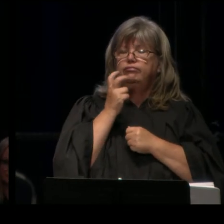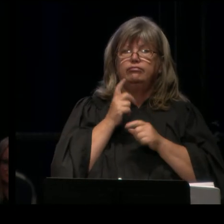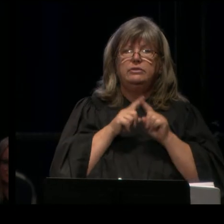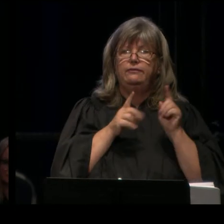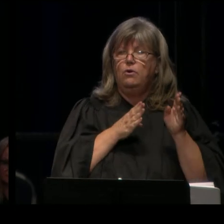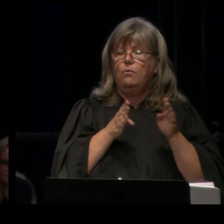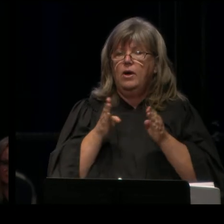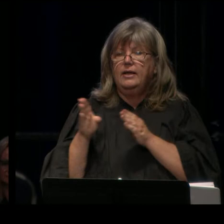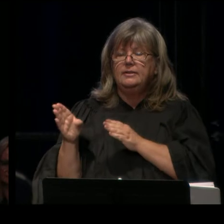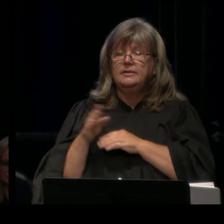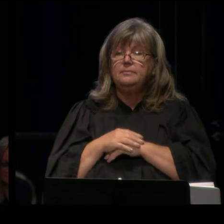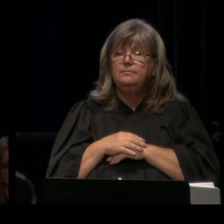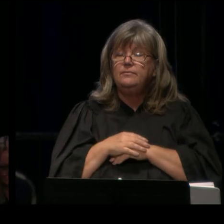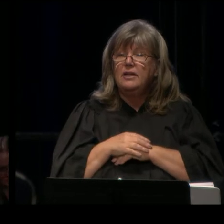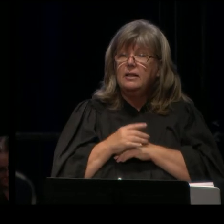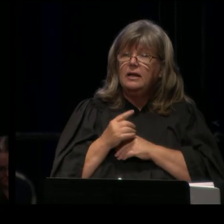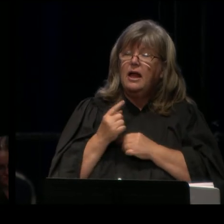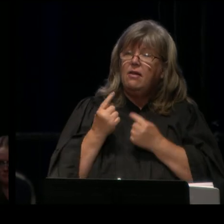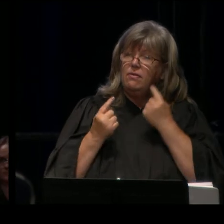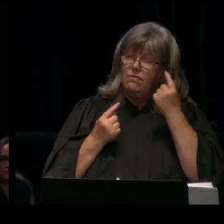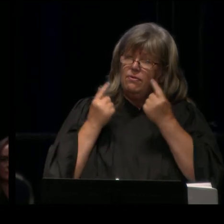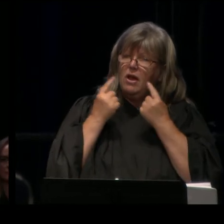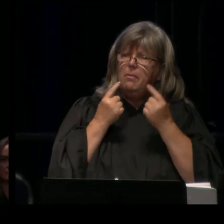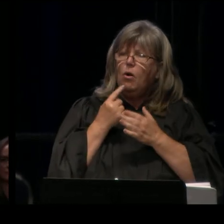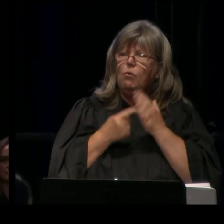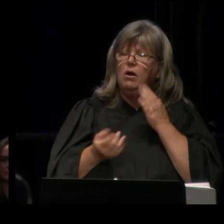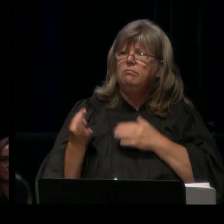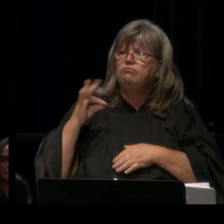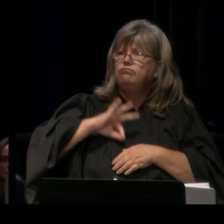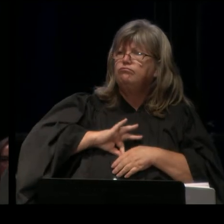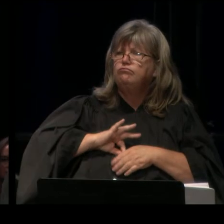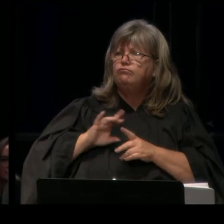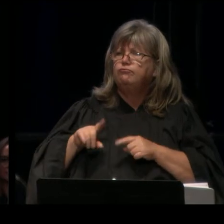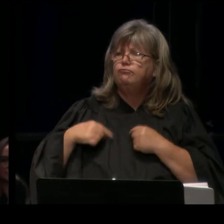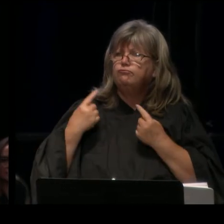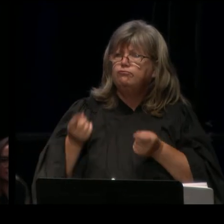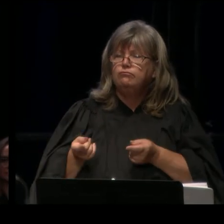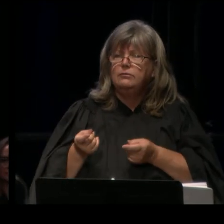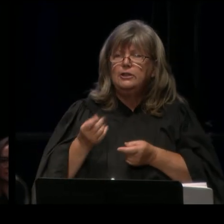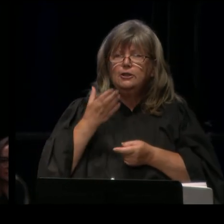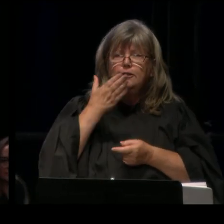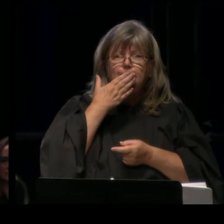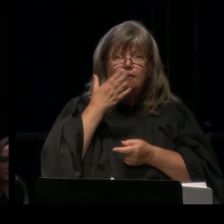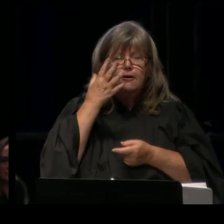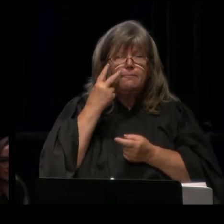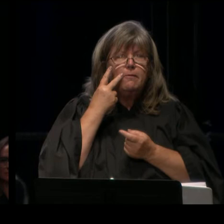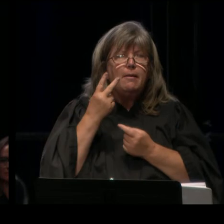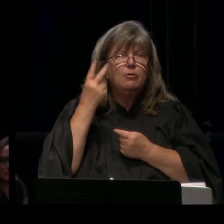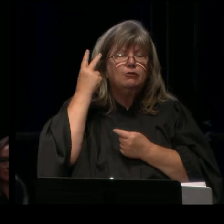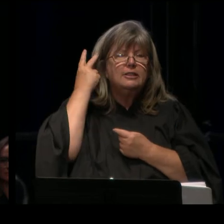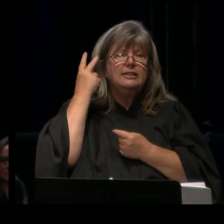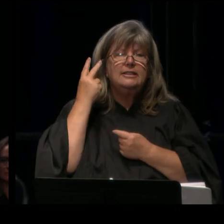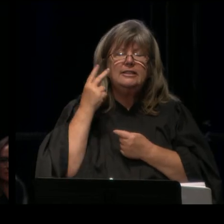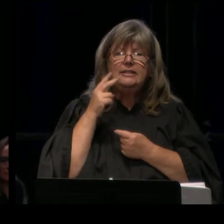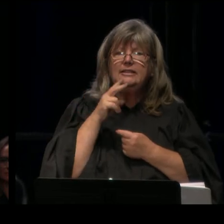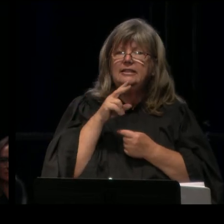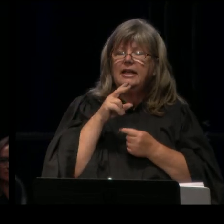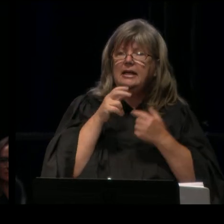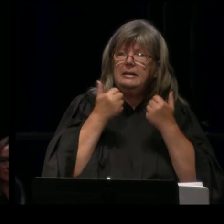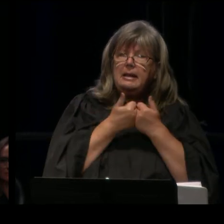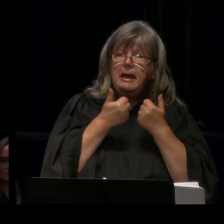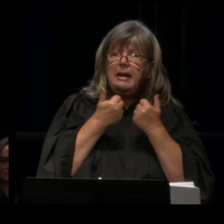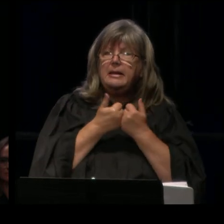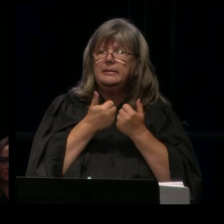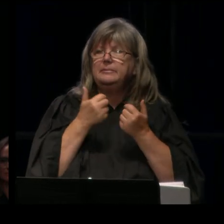And consider the things you gained along the way. Cherished memories at varsity games and campus